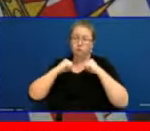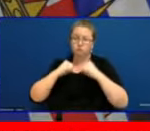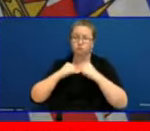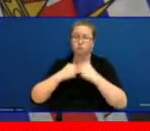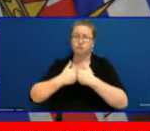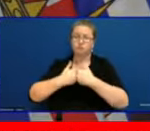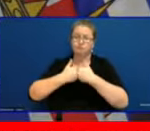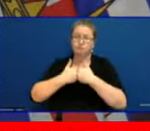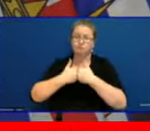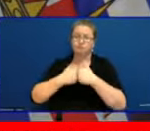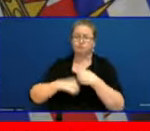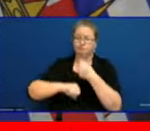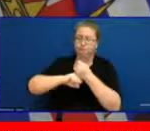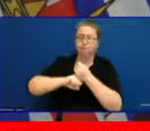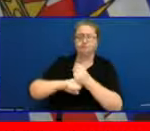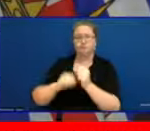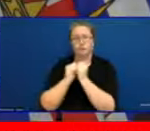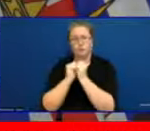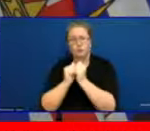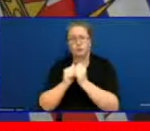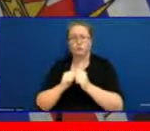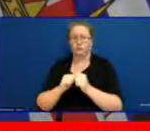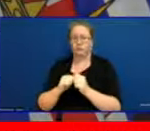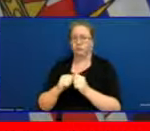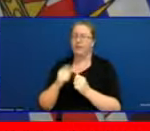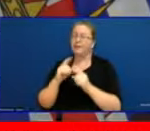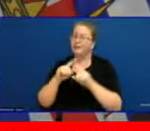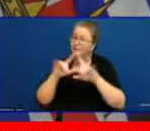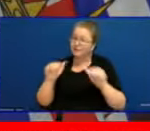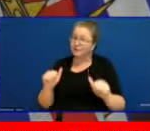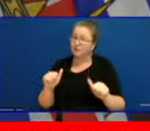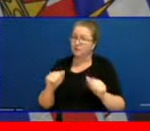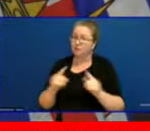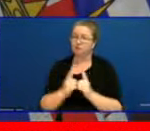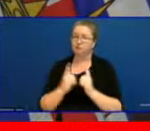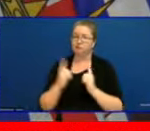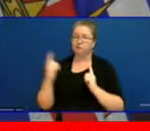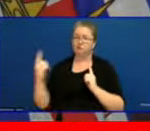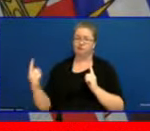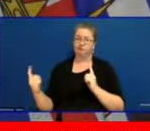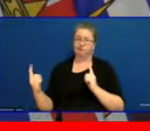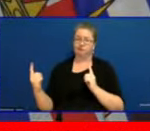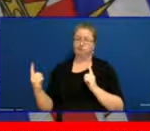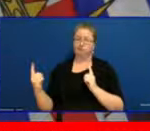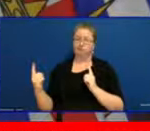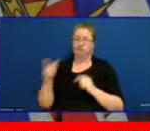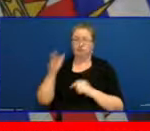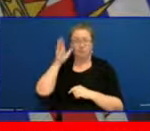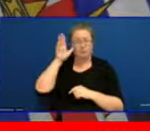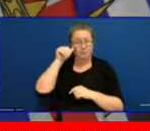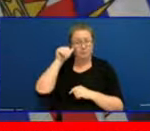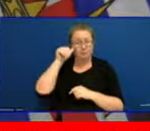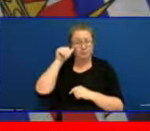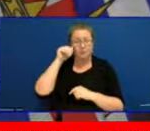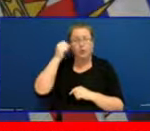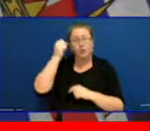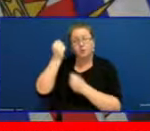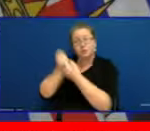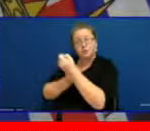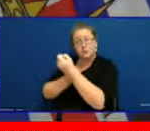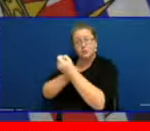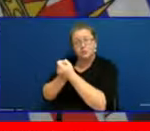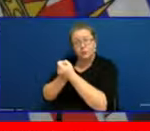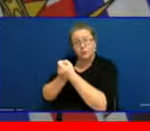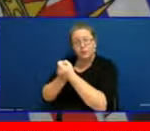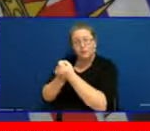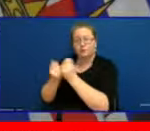together and staying apart, by supporting our communities, by helping out those we know, but doing